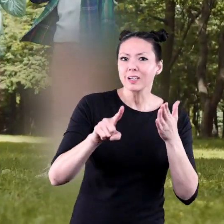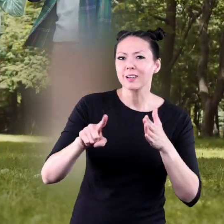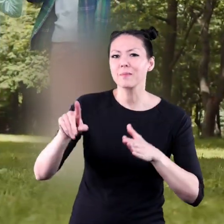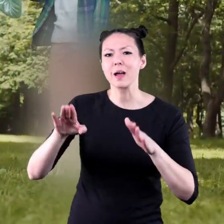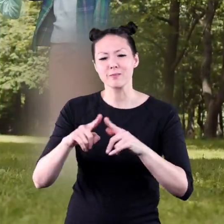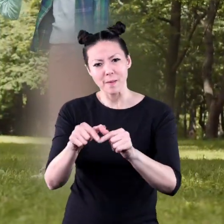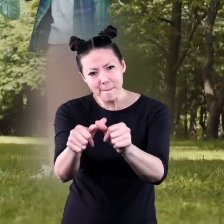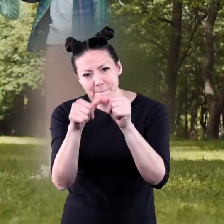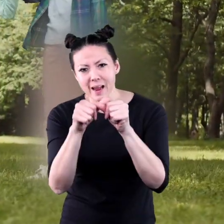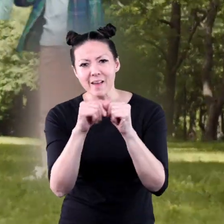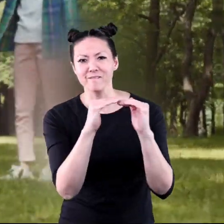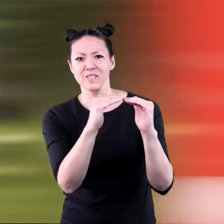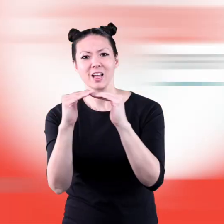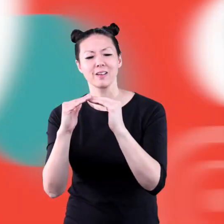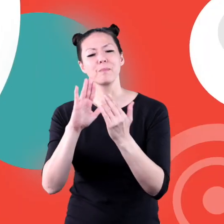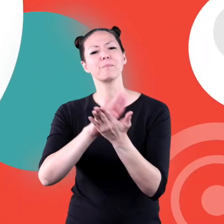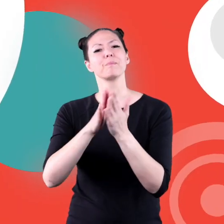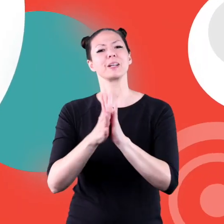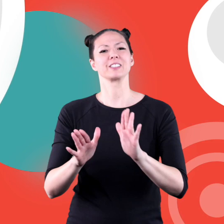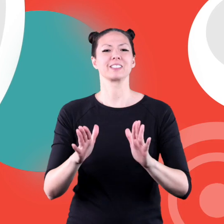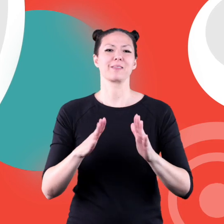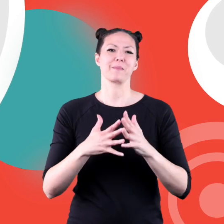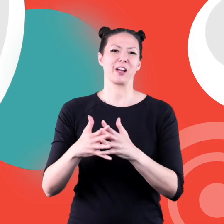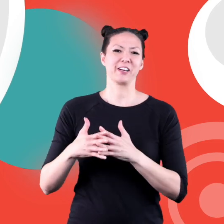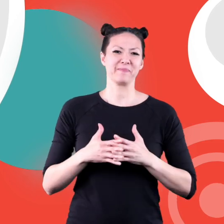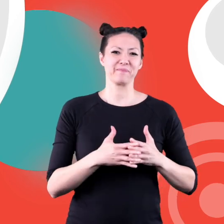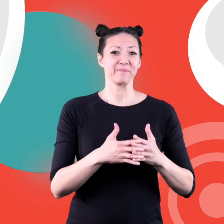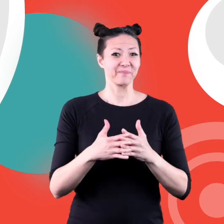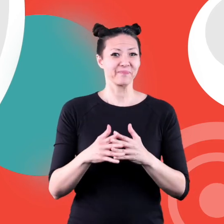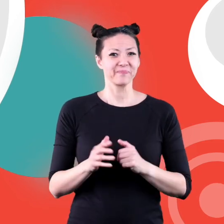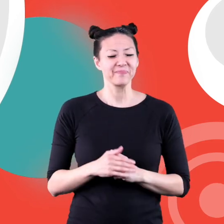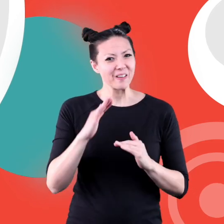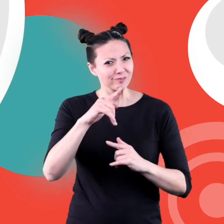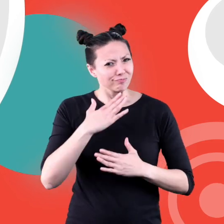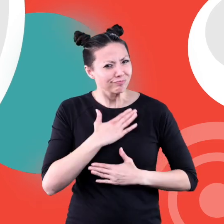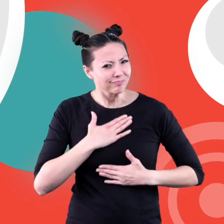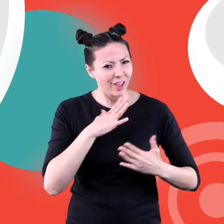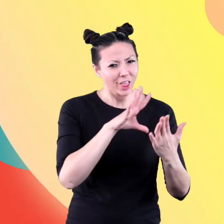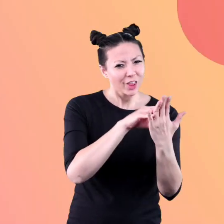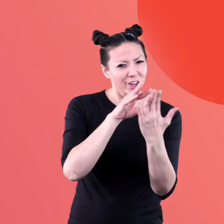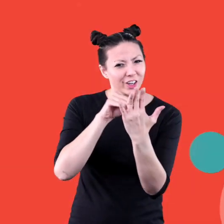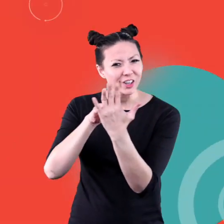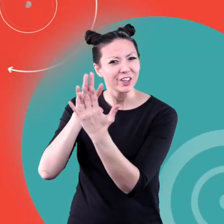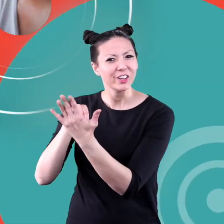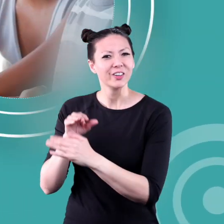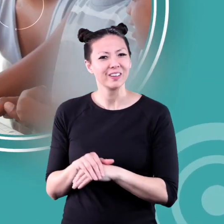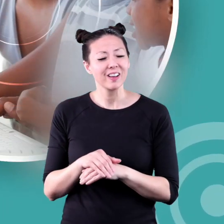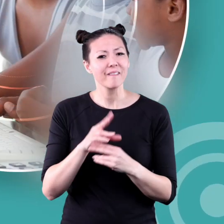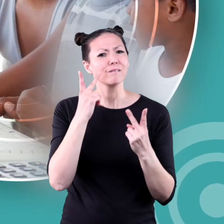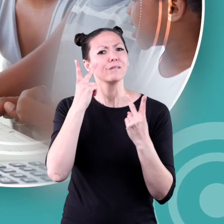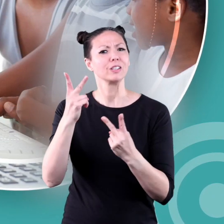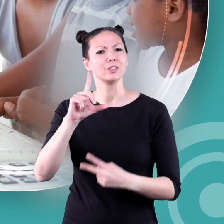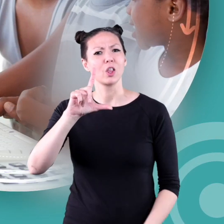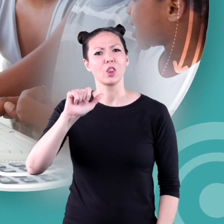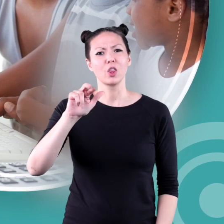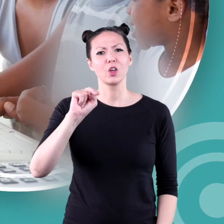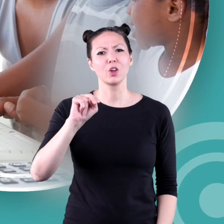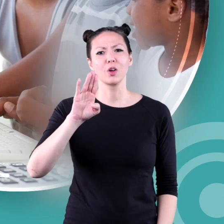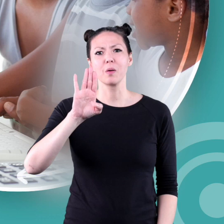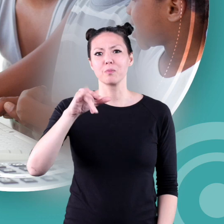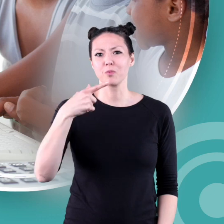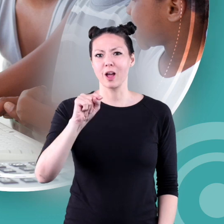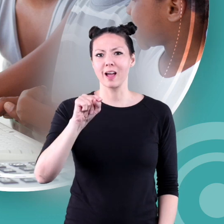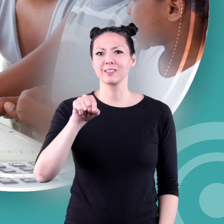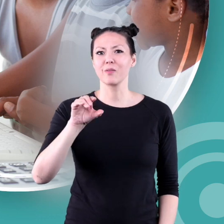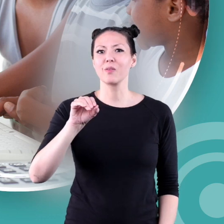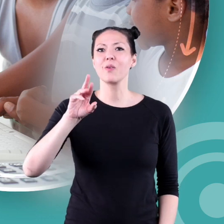fairness and peace in America. Hope you had fun learning with us. Visit us at learnbright.org